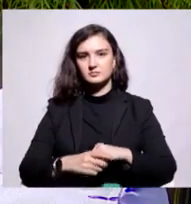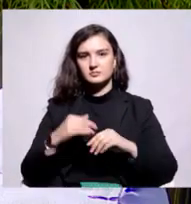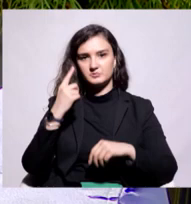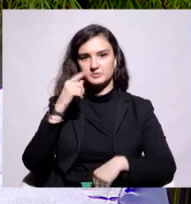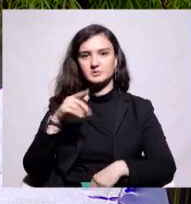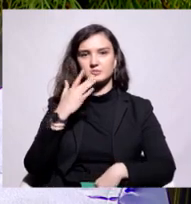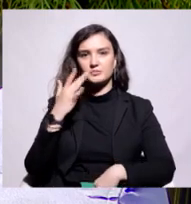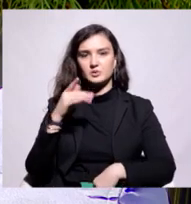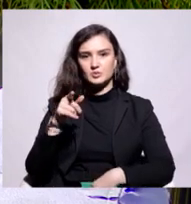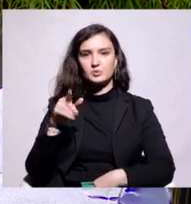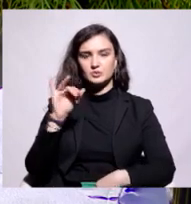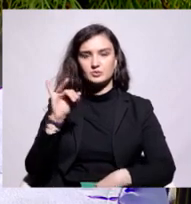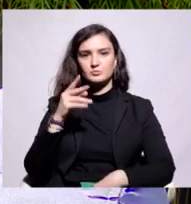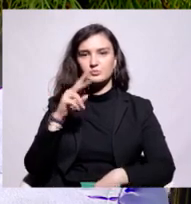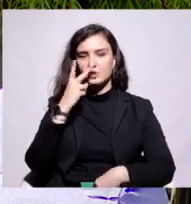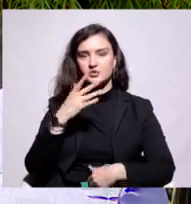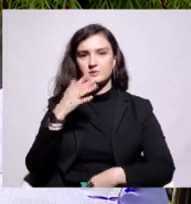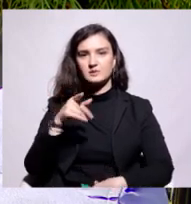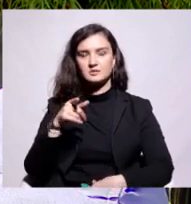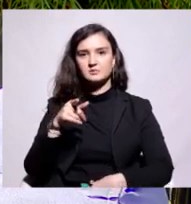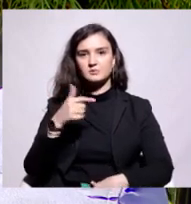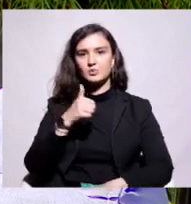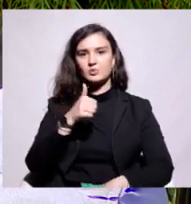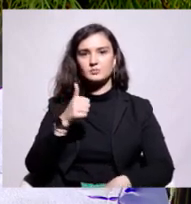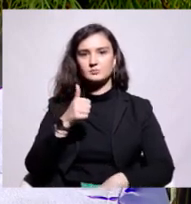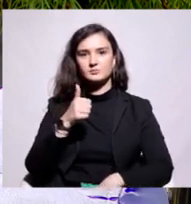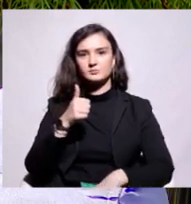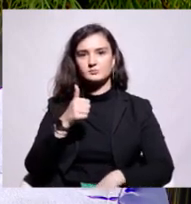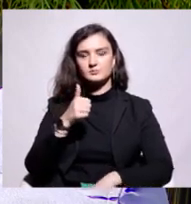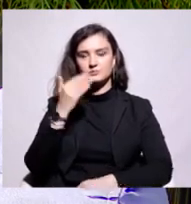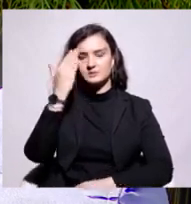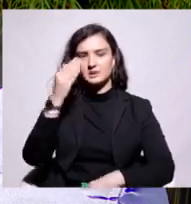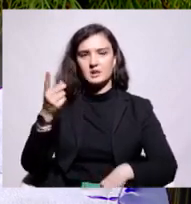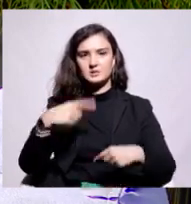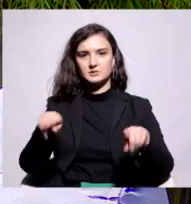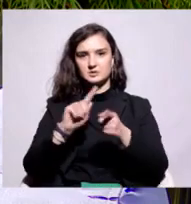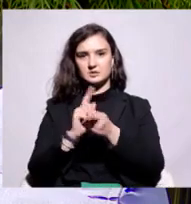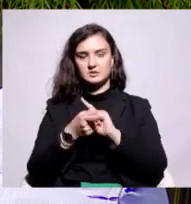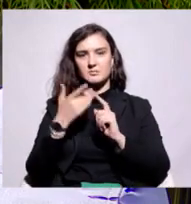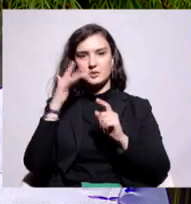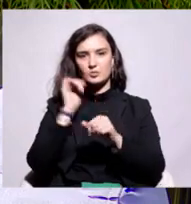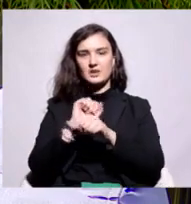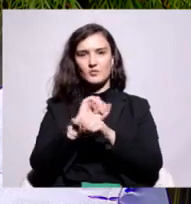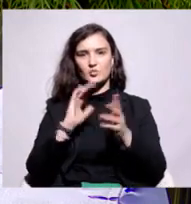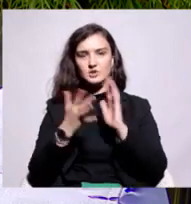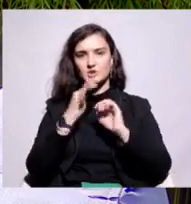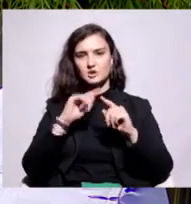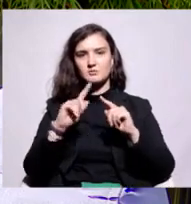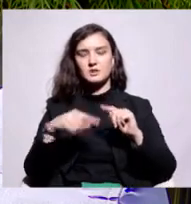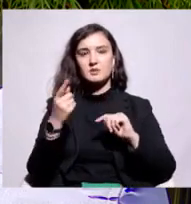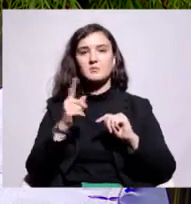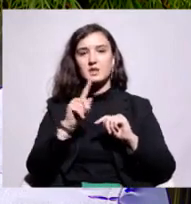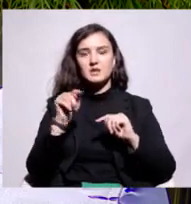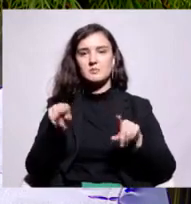was political because it showed how society changed the American Revolution. But of course, it